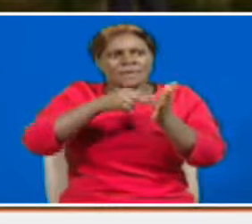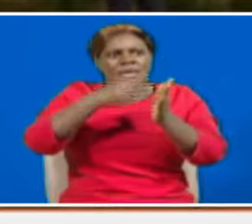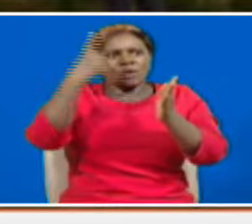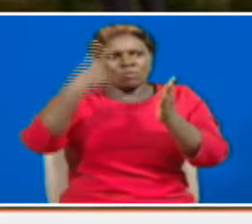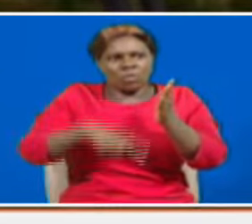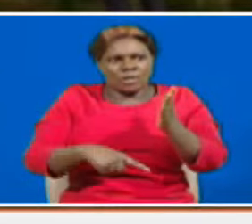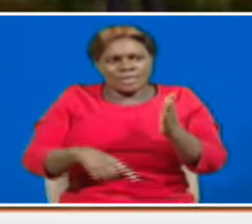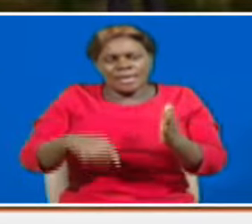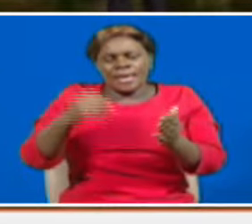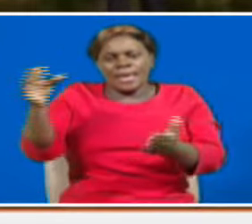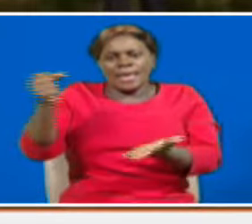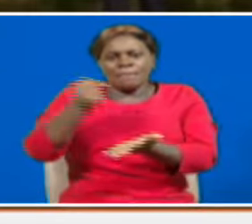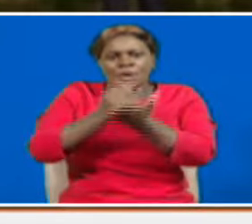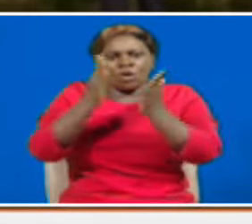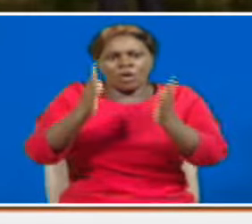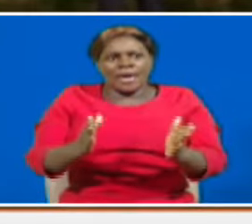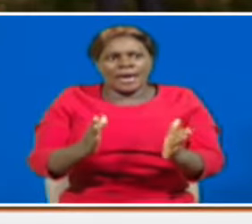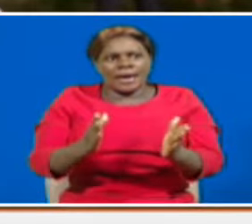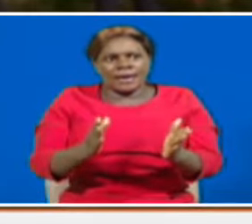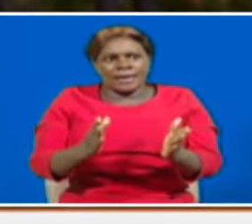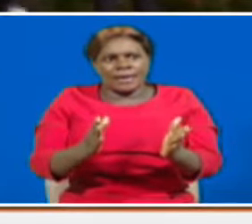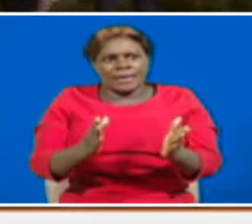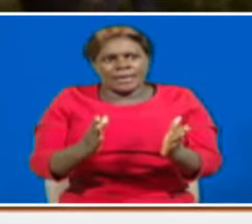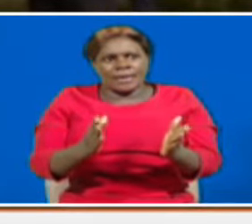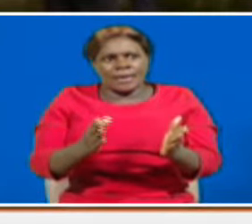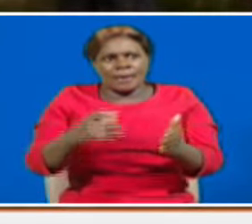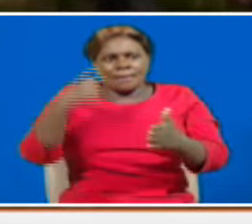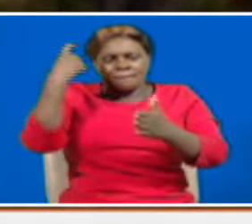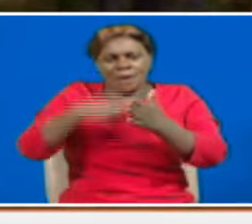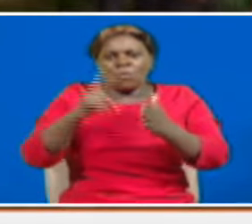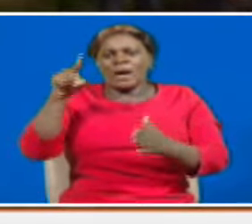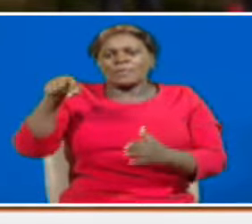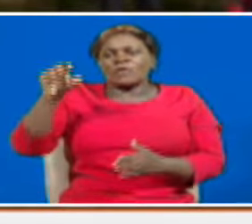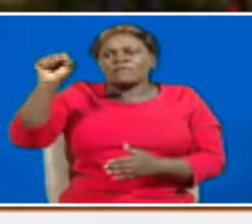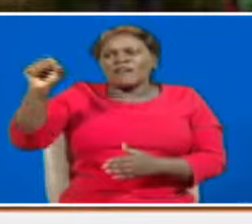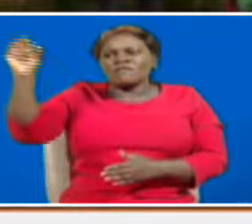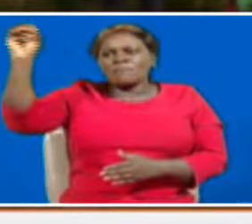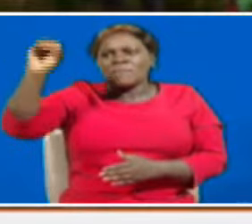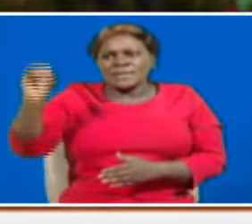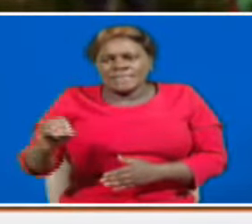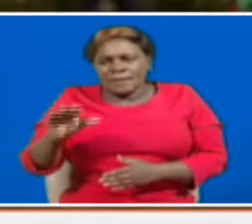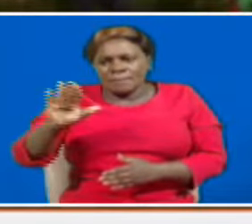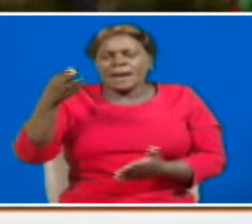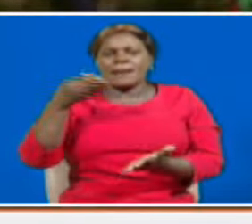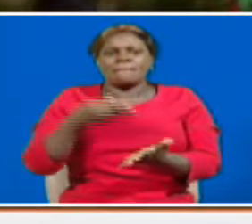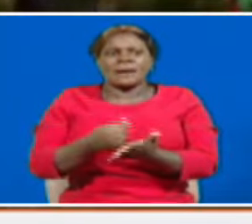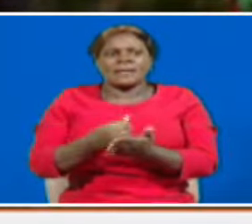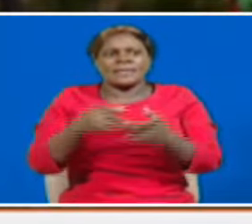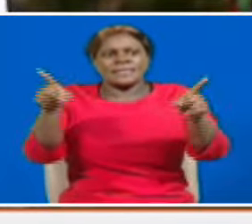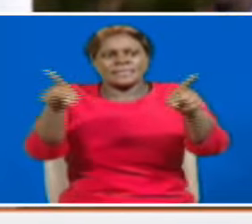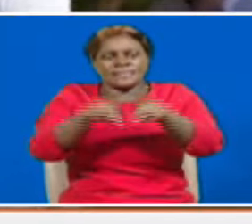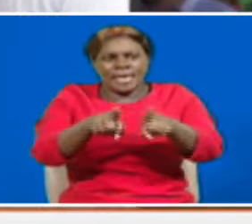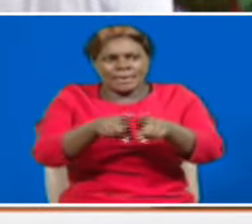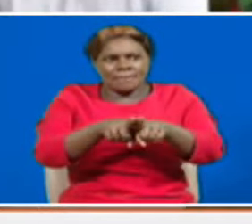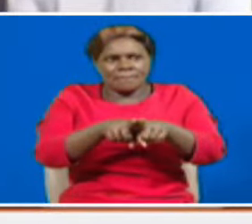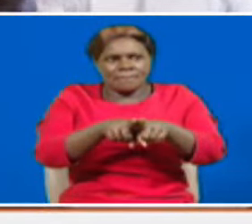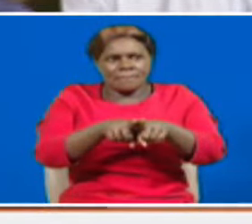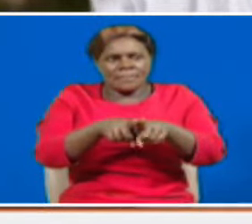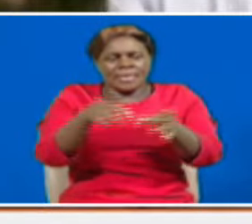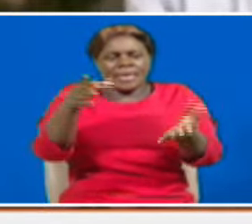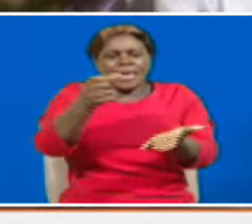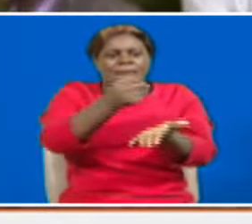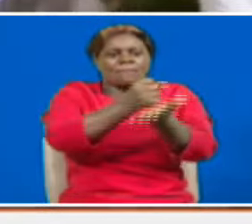that employees and income earners will see a deduction of 1.5% of their gross pay and a similar amount paid by